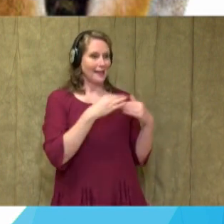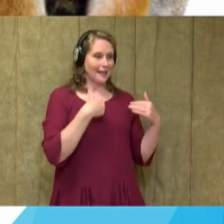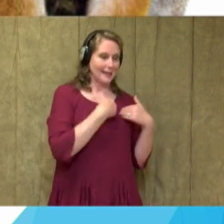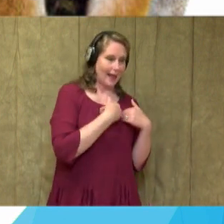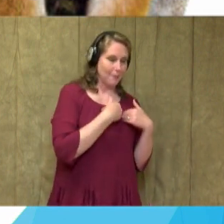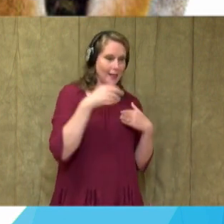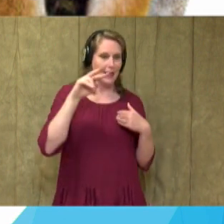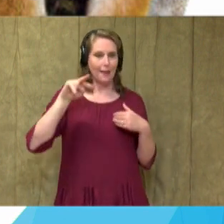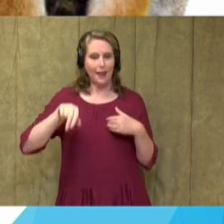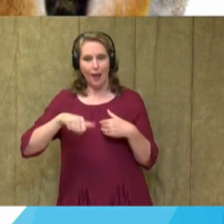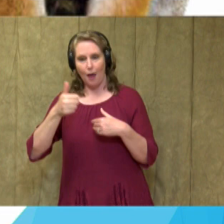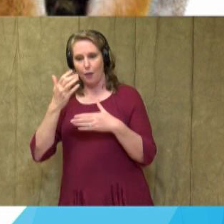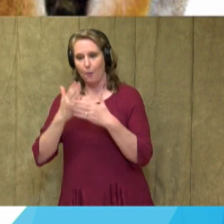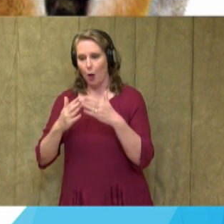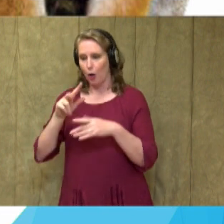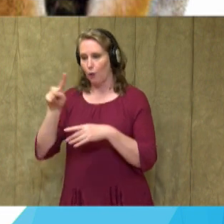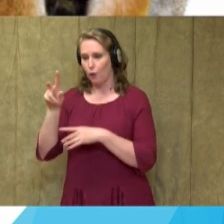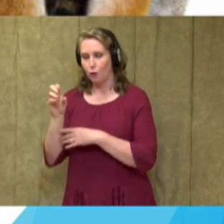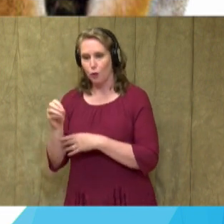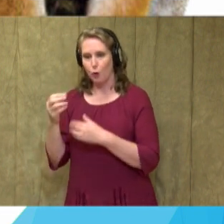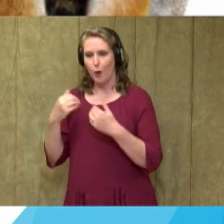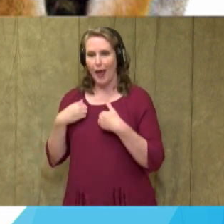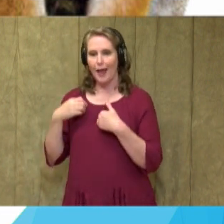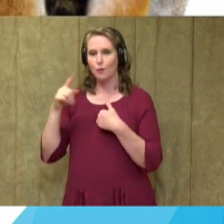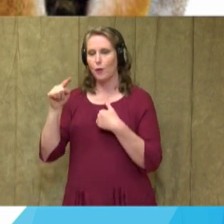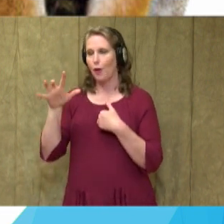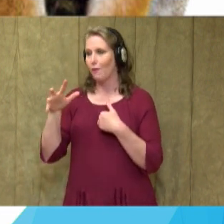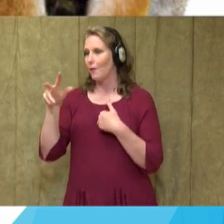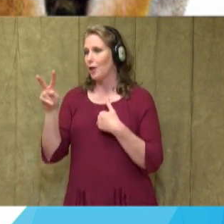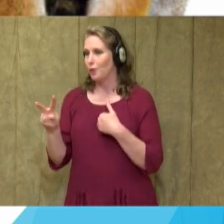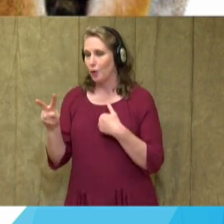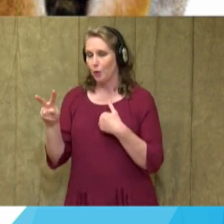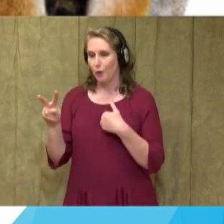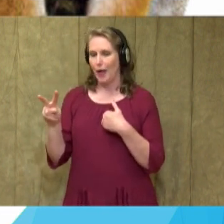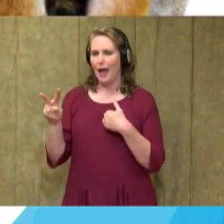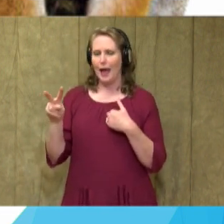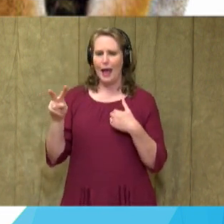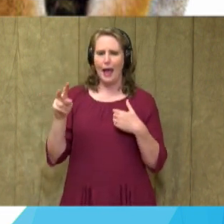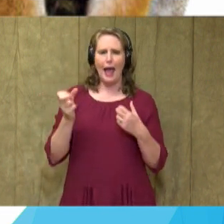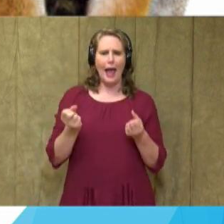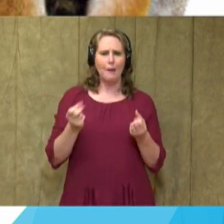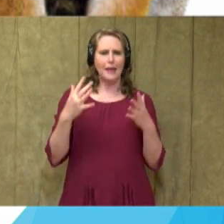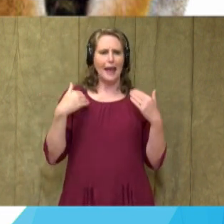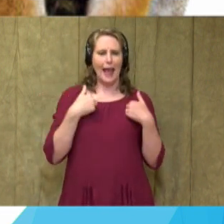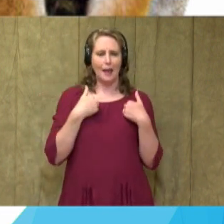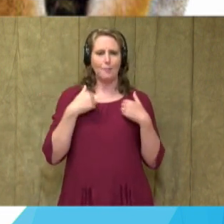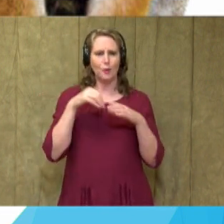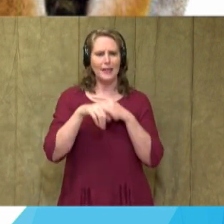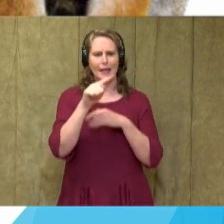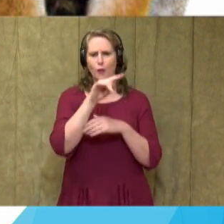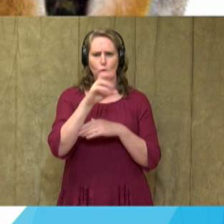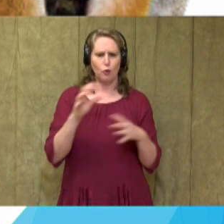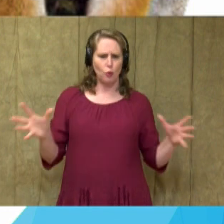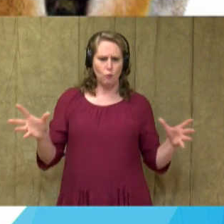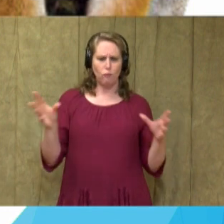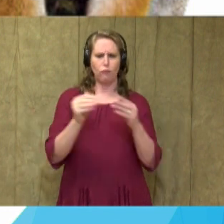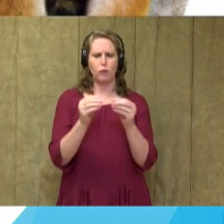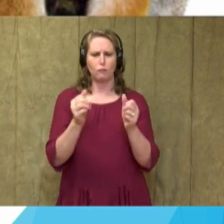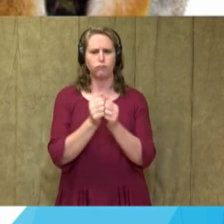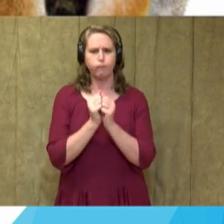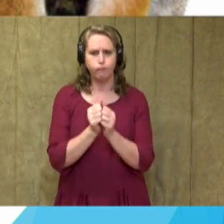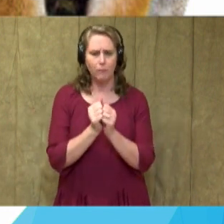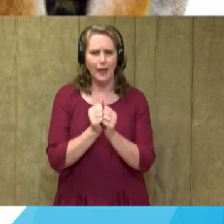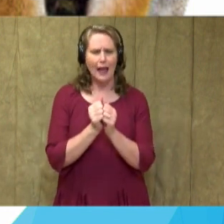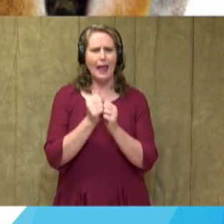in the second part of the zoo. How many animals live in both parts? So I want you to think, how could you solve